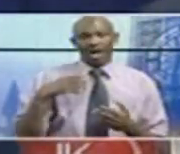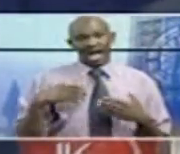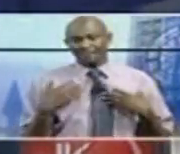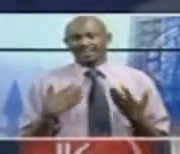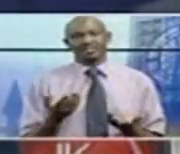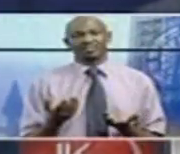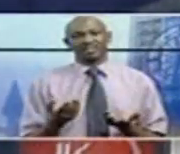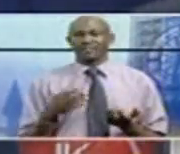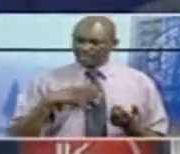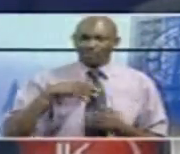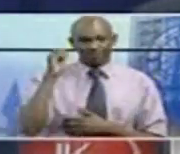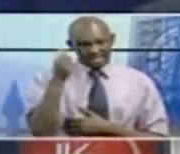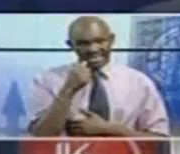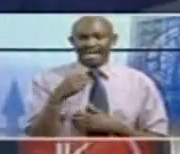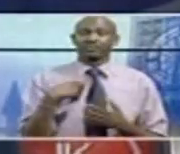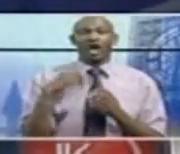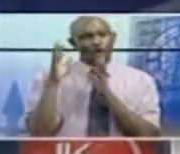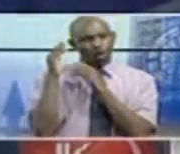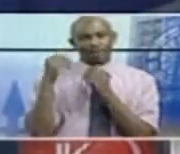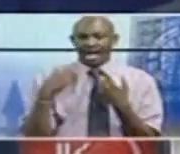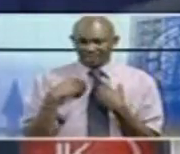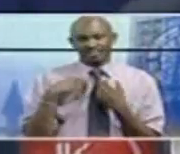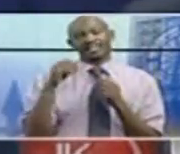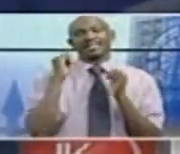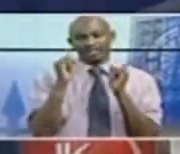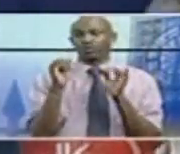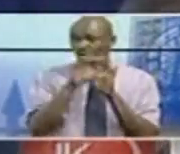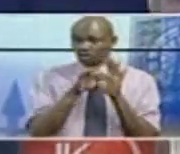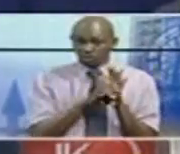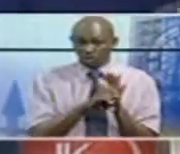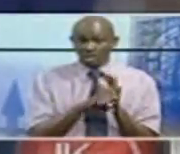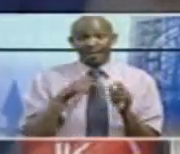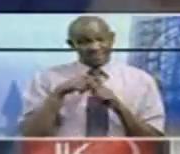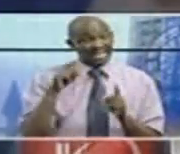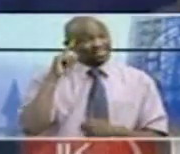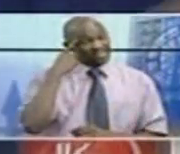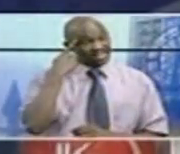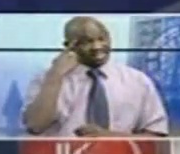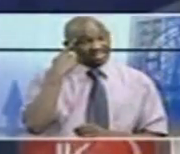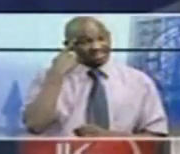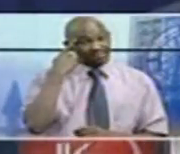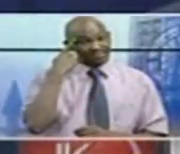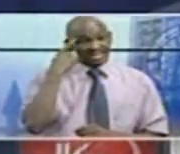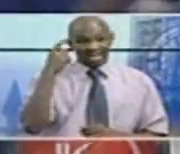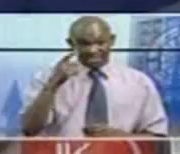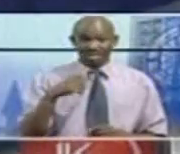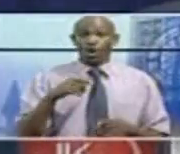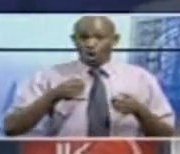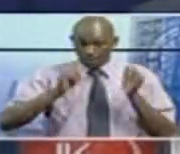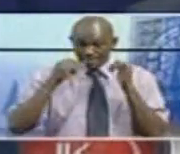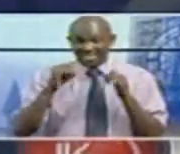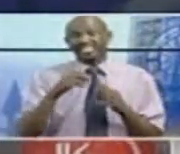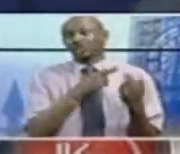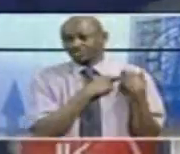and the people of Kenya have hope in the new constitution. Mm-hmm. But I think the onus to implement is on all of